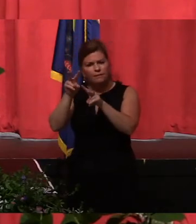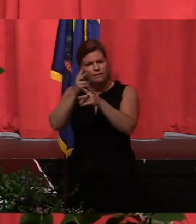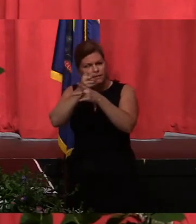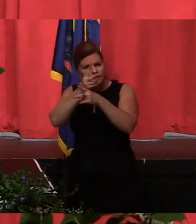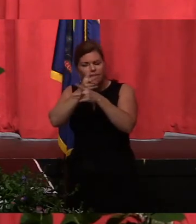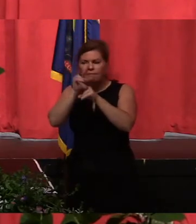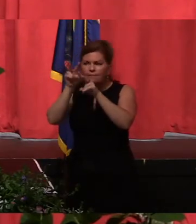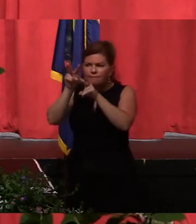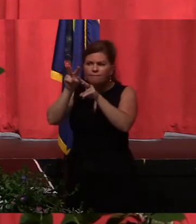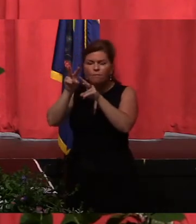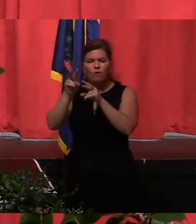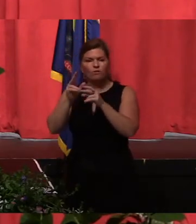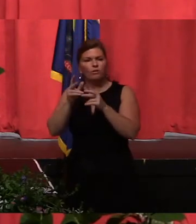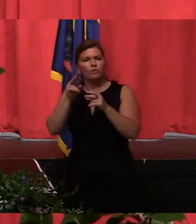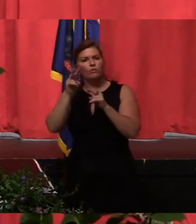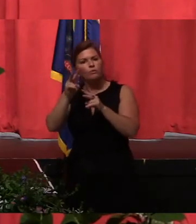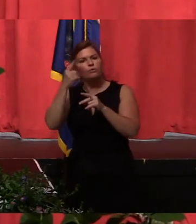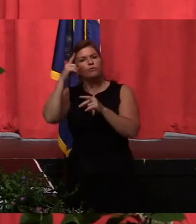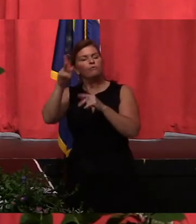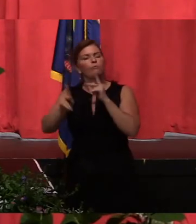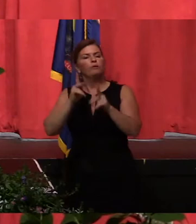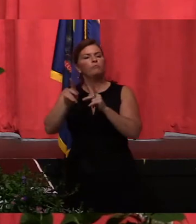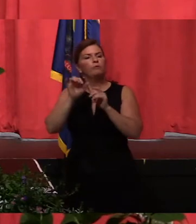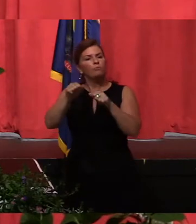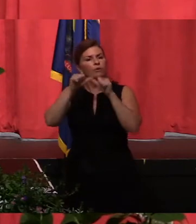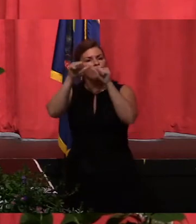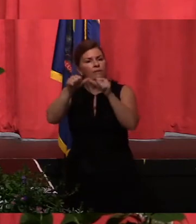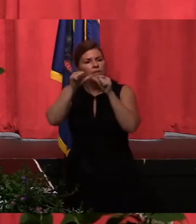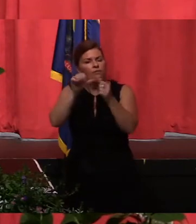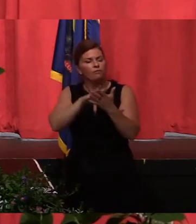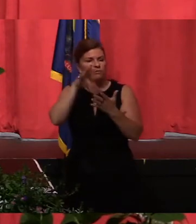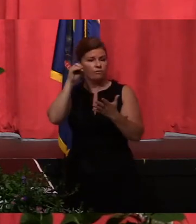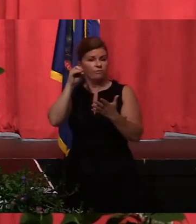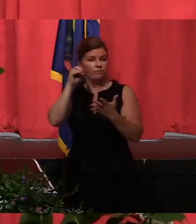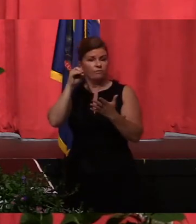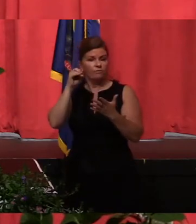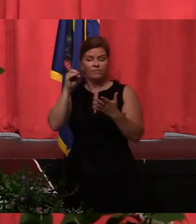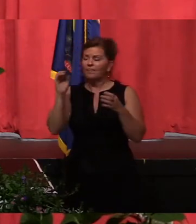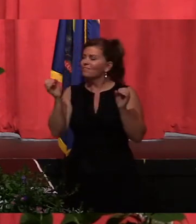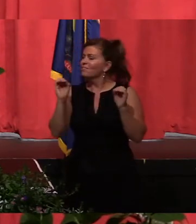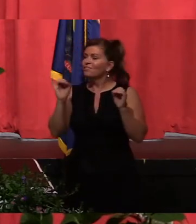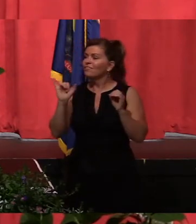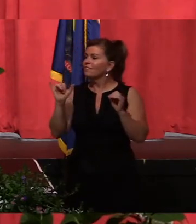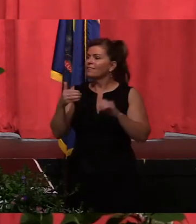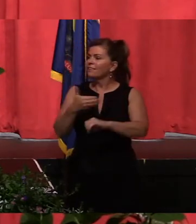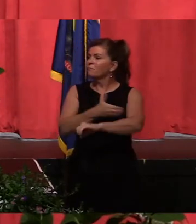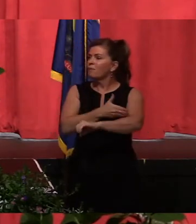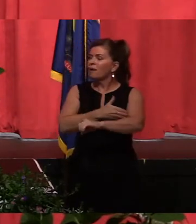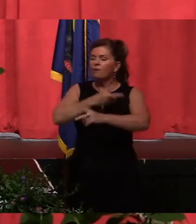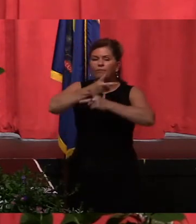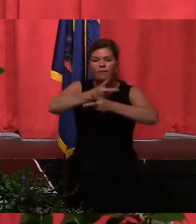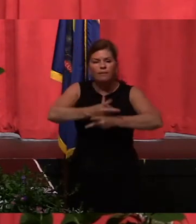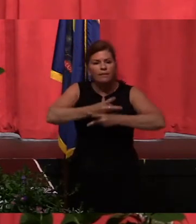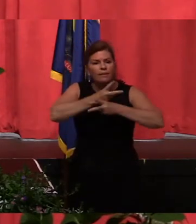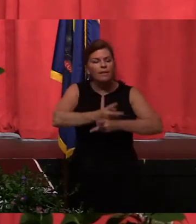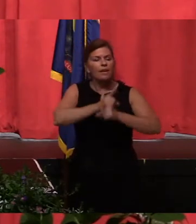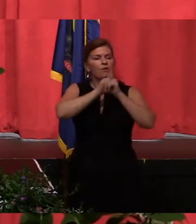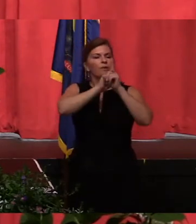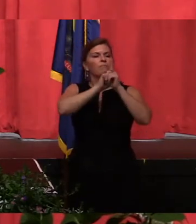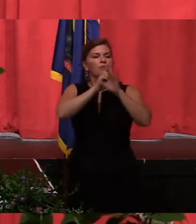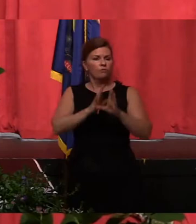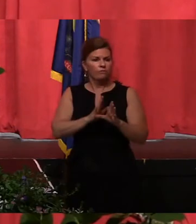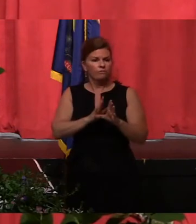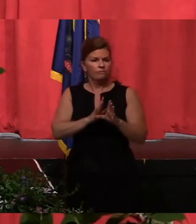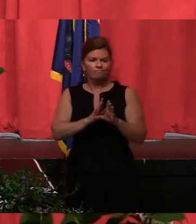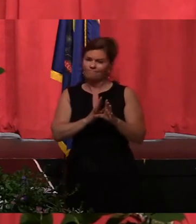you can continue learning. There is nothing like the power of a passionate, caring mentor. You'll know